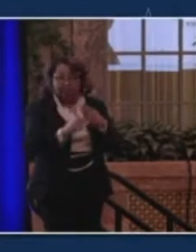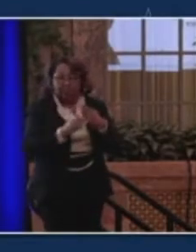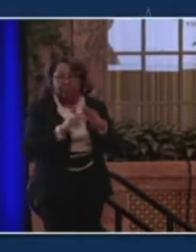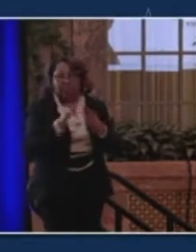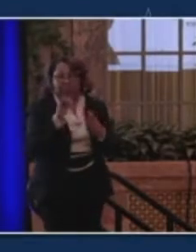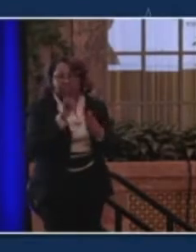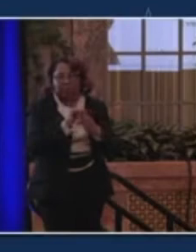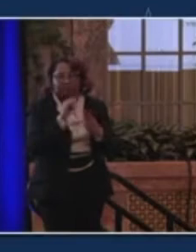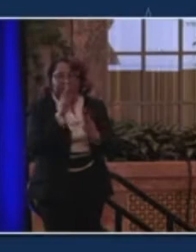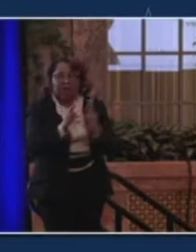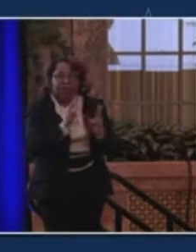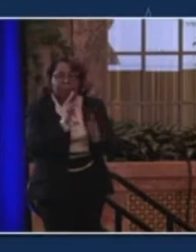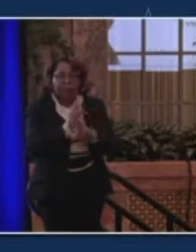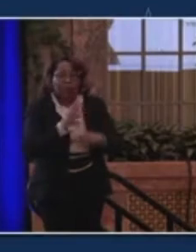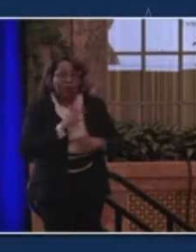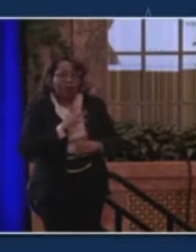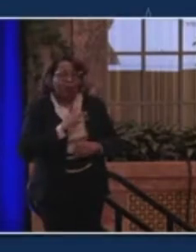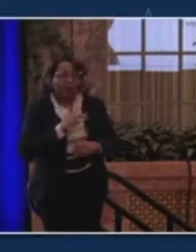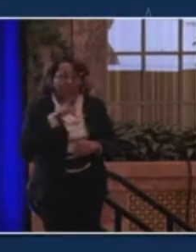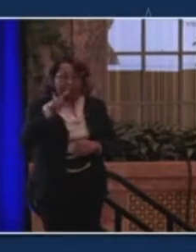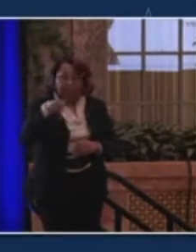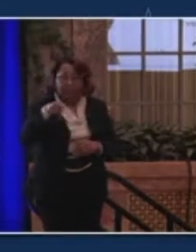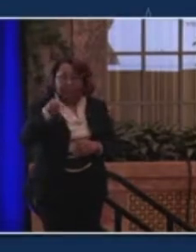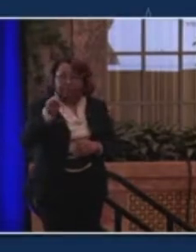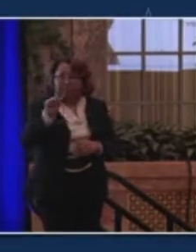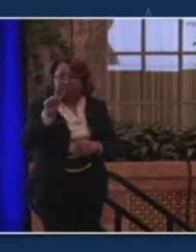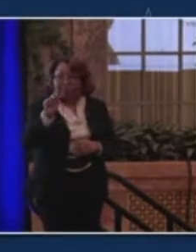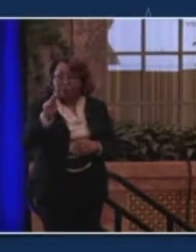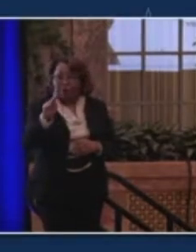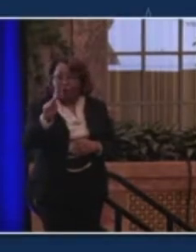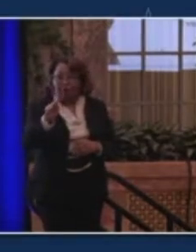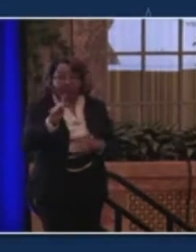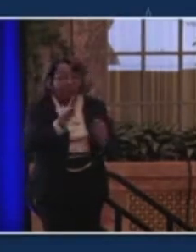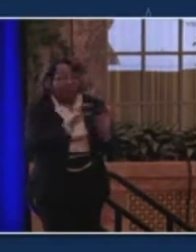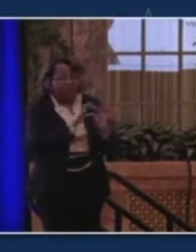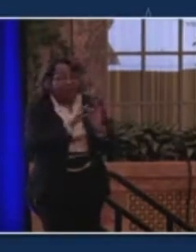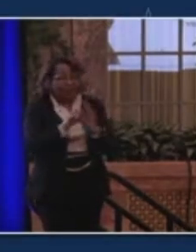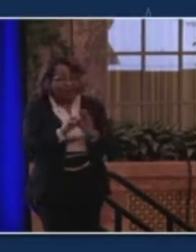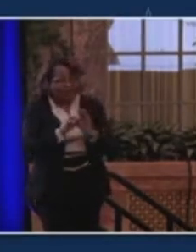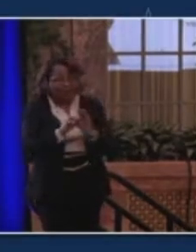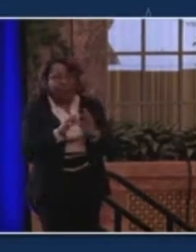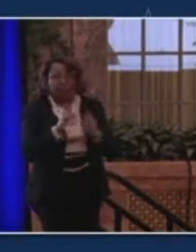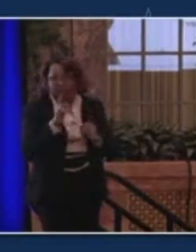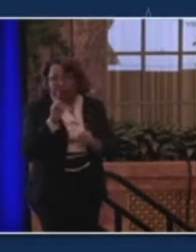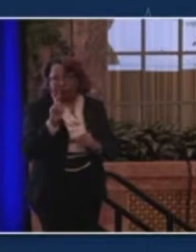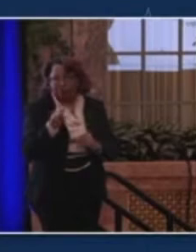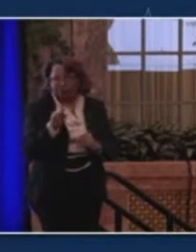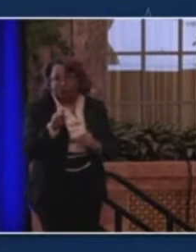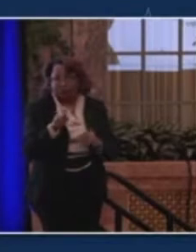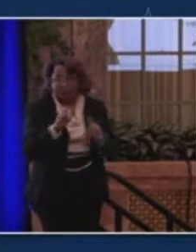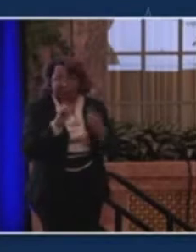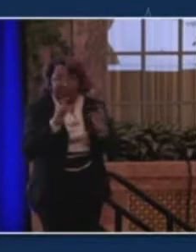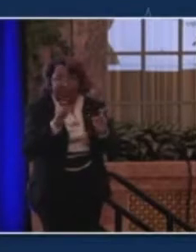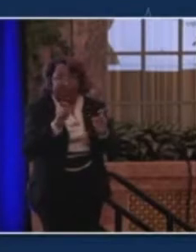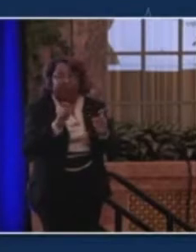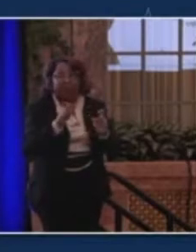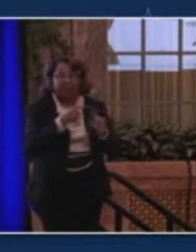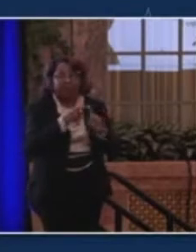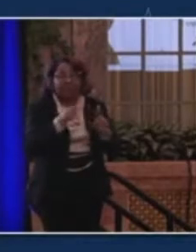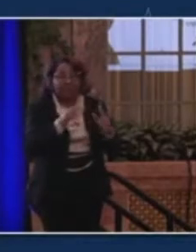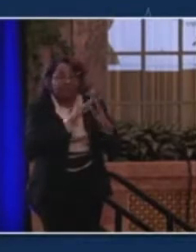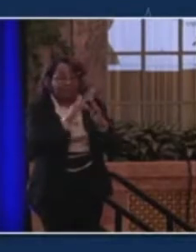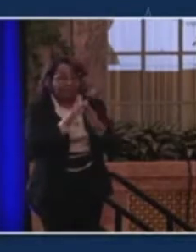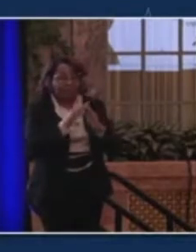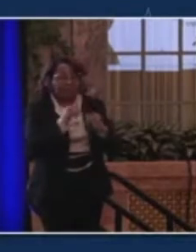this world-class park, and its connection to the flyover should be given by the city to make this